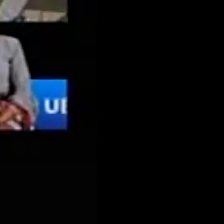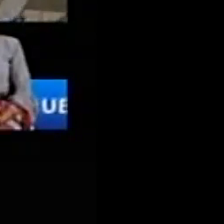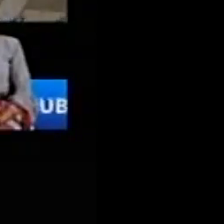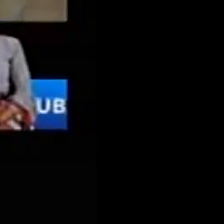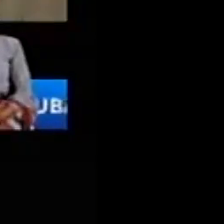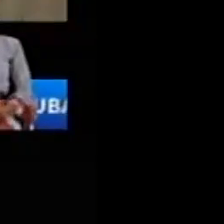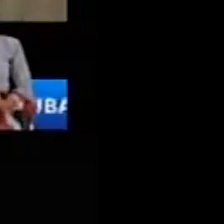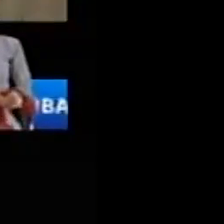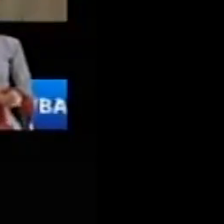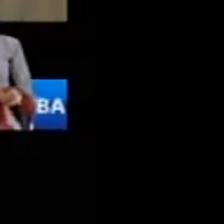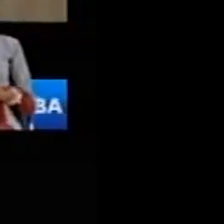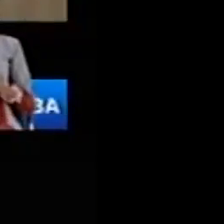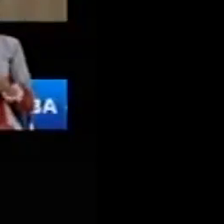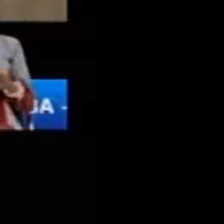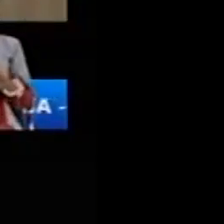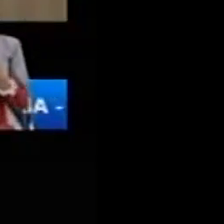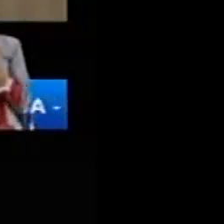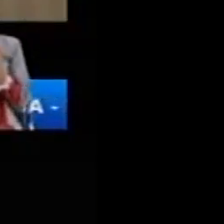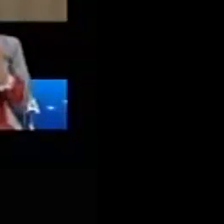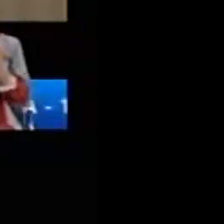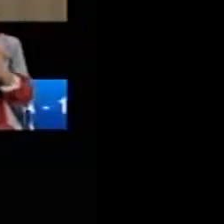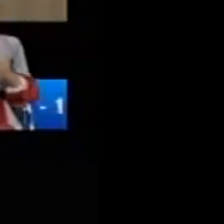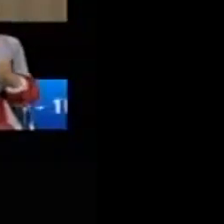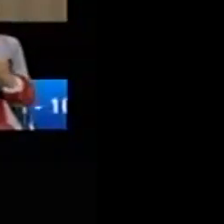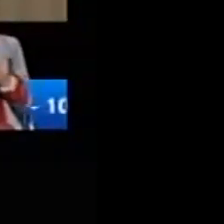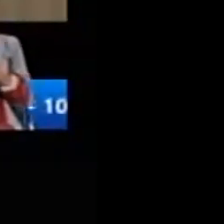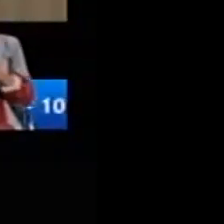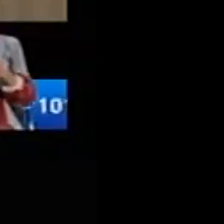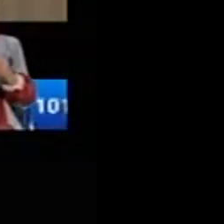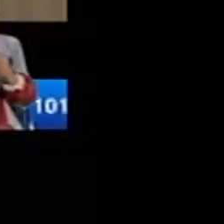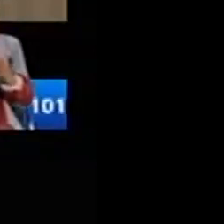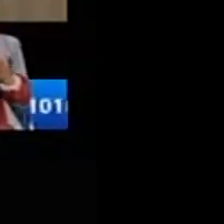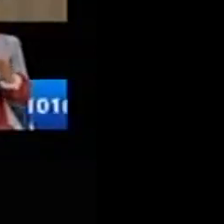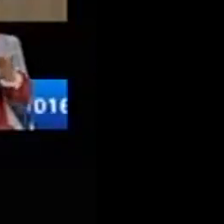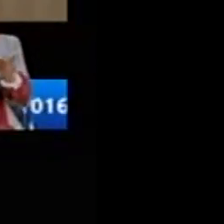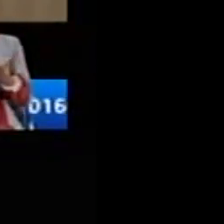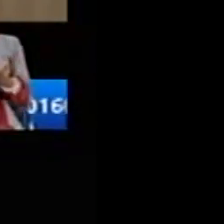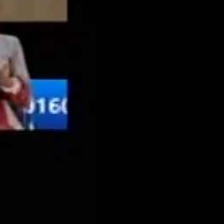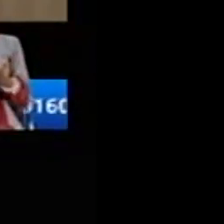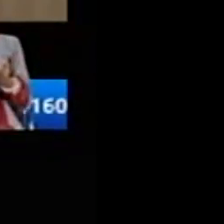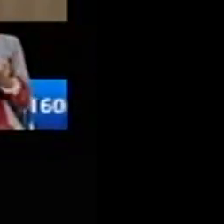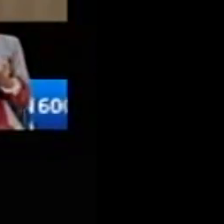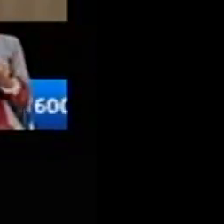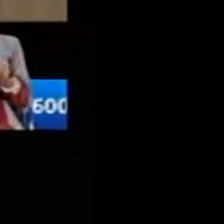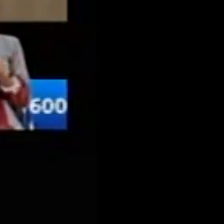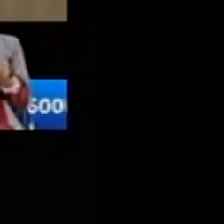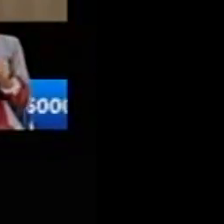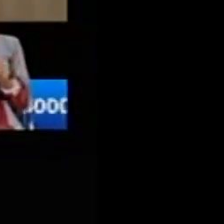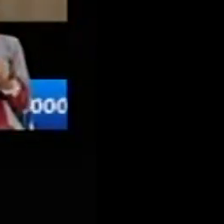I want the Lord to be what you want me to.